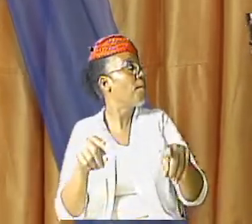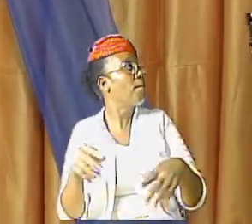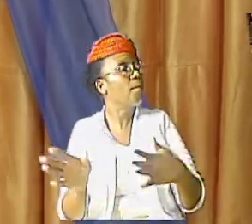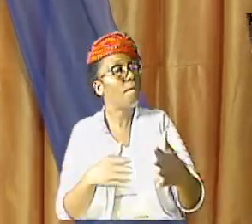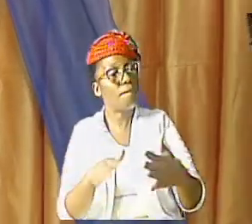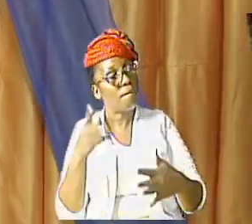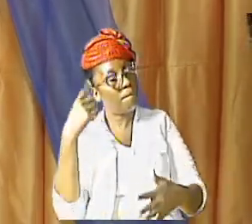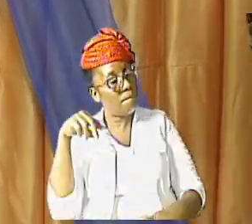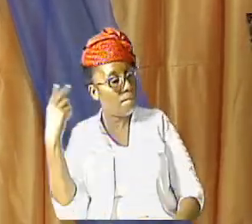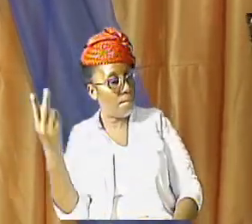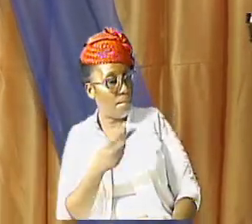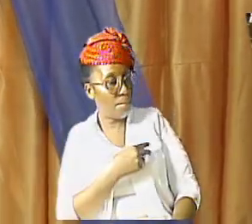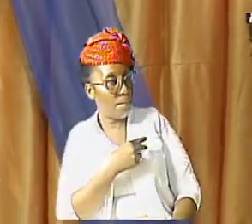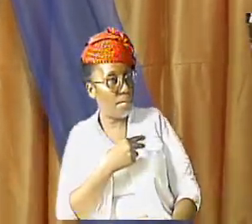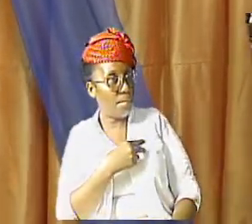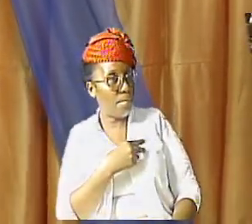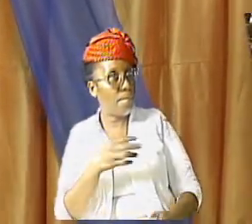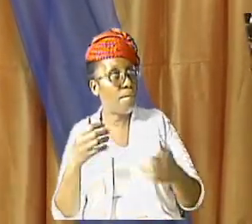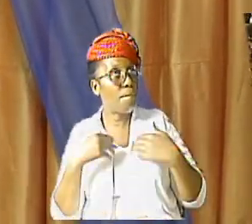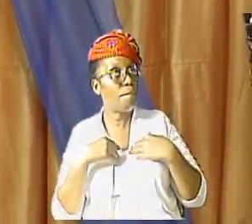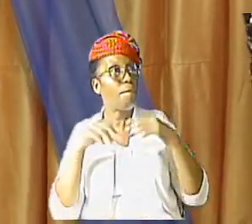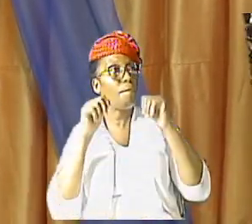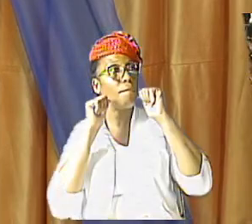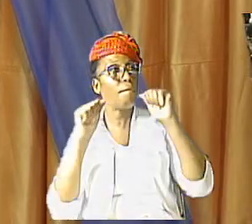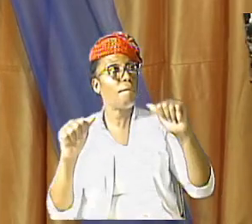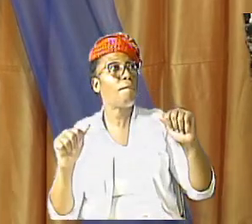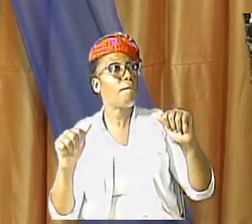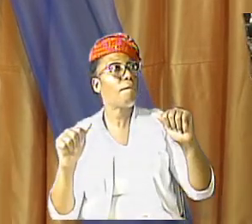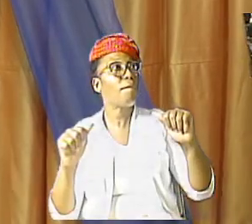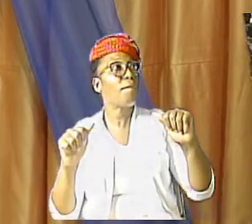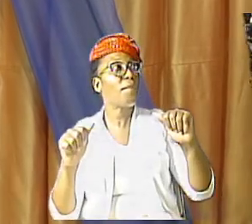after that, we're gonna have the announcement.